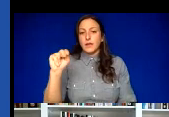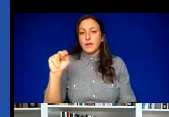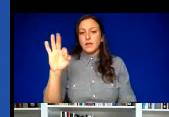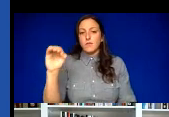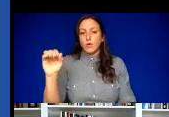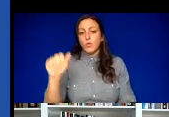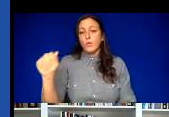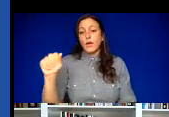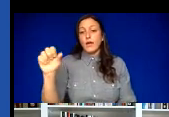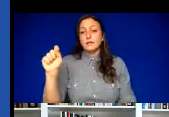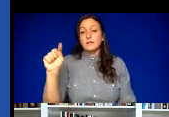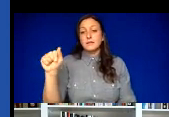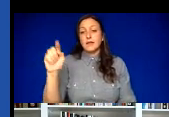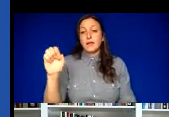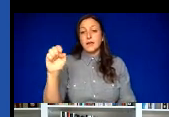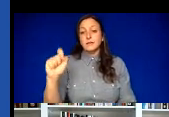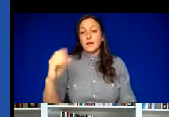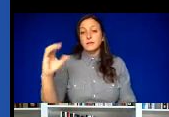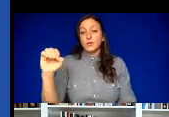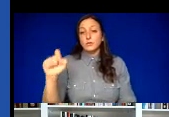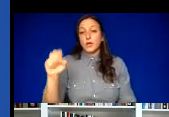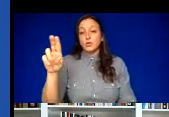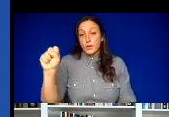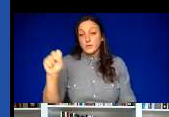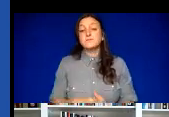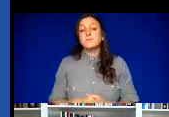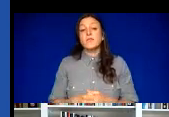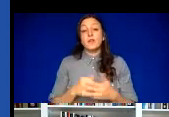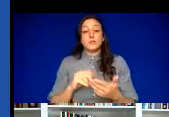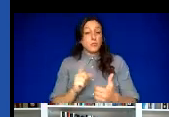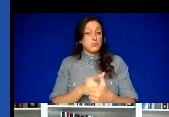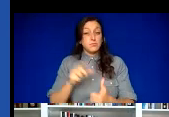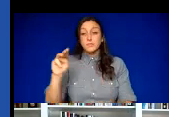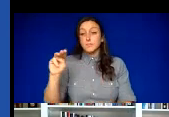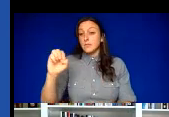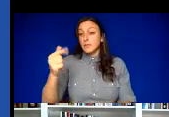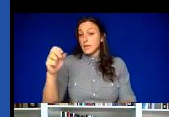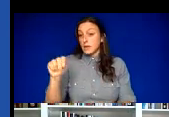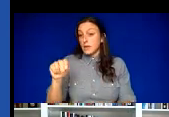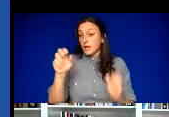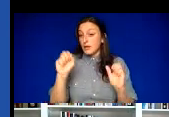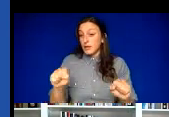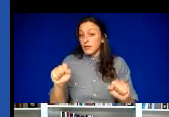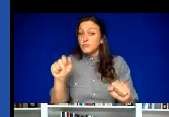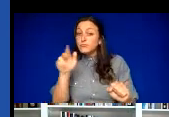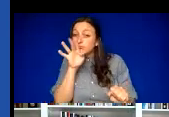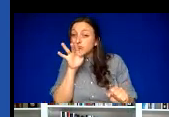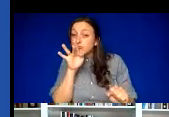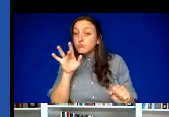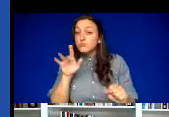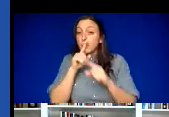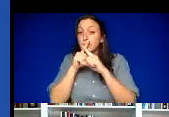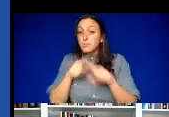media_info@state.co.us. And then I believe I want to start with Megan. She is on the phone. Meg, are you able to unmute yourself?